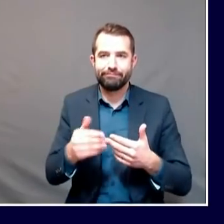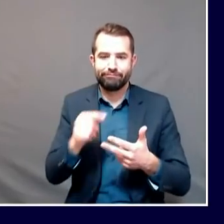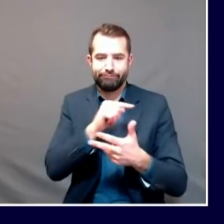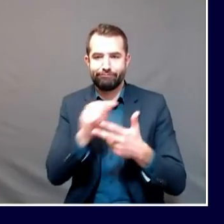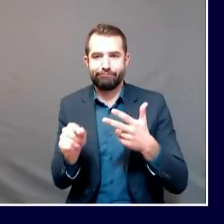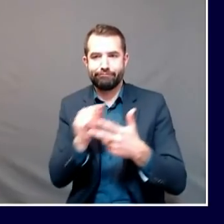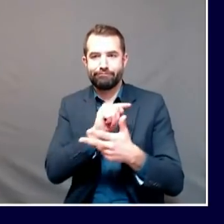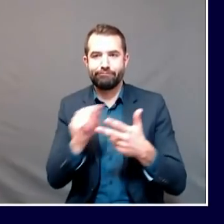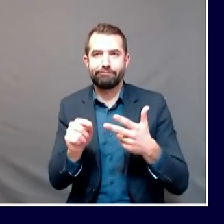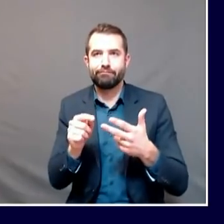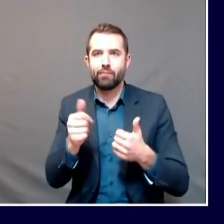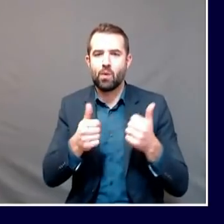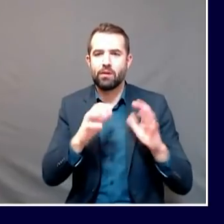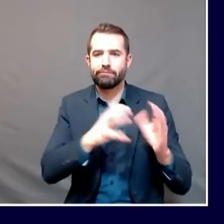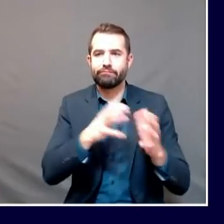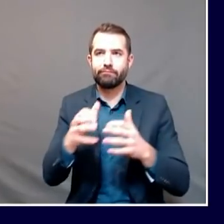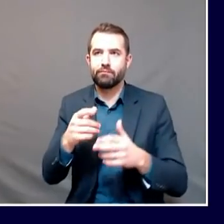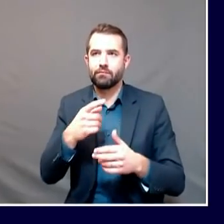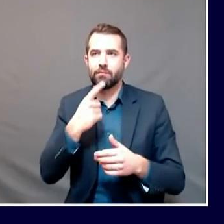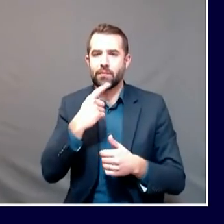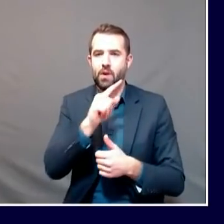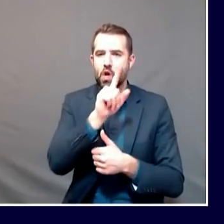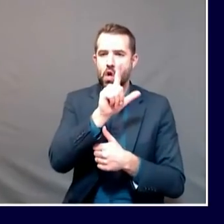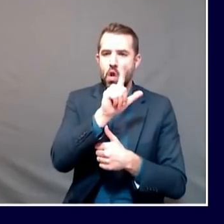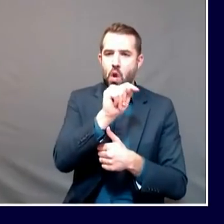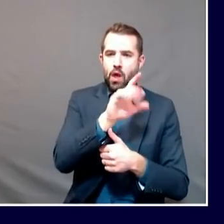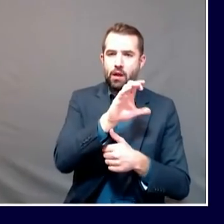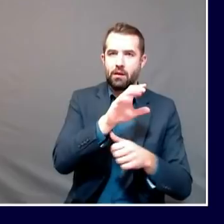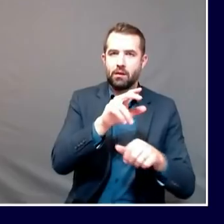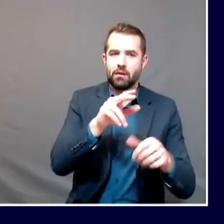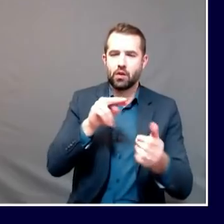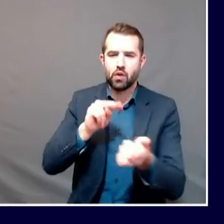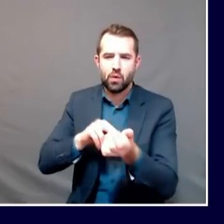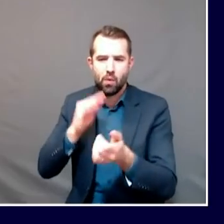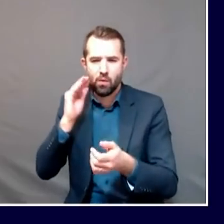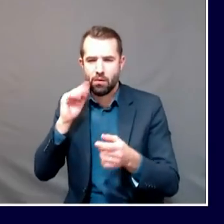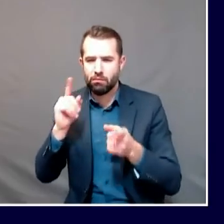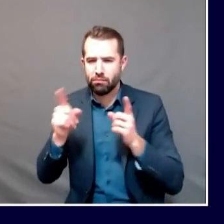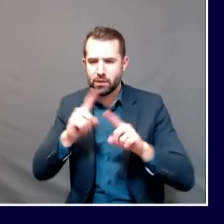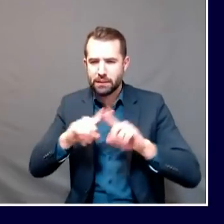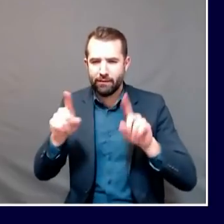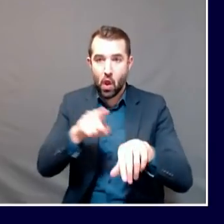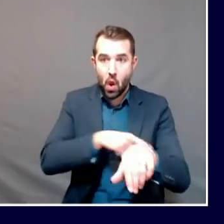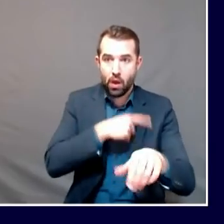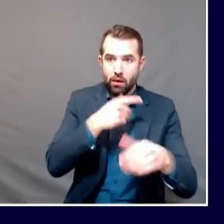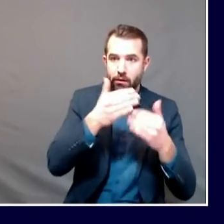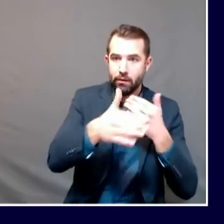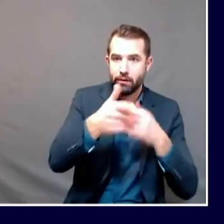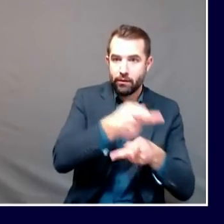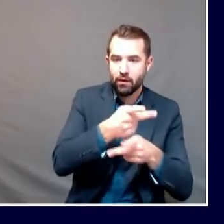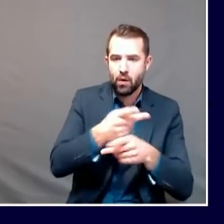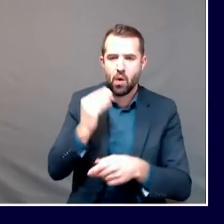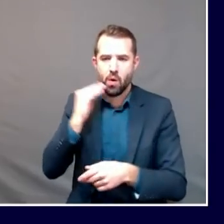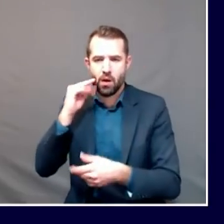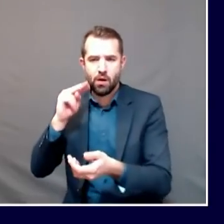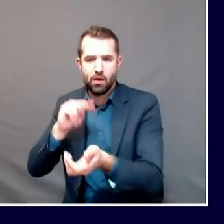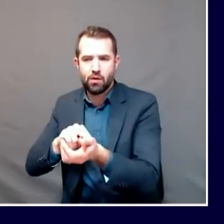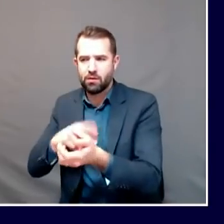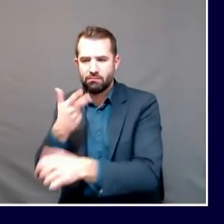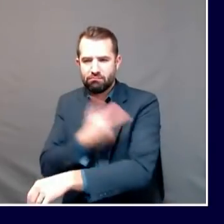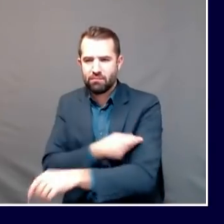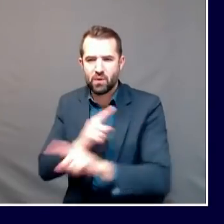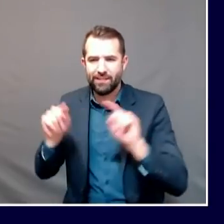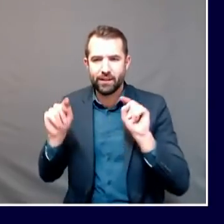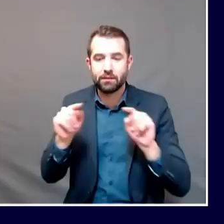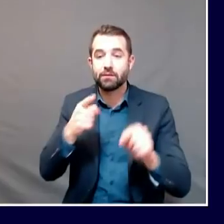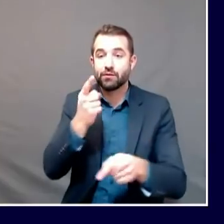difference between a long-term care facility and a nursing home in terms of when they'll be able to receive it? Yeah, so a lot of the terms get thrown around and some